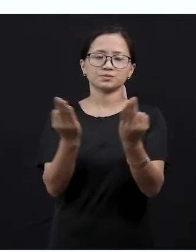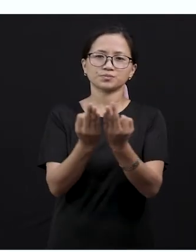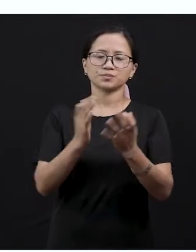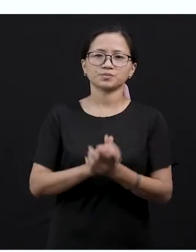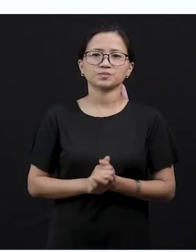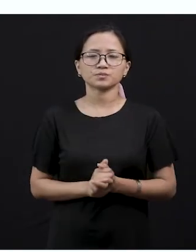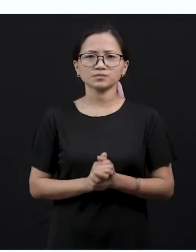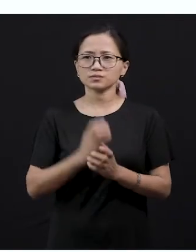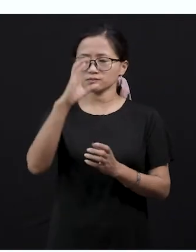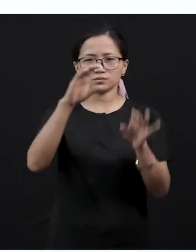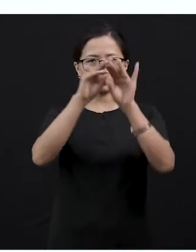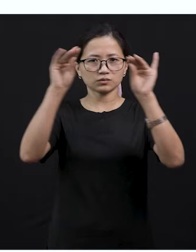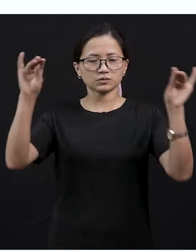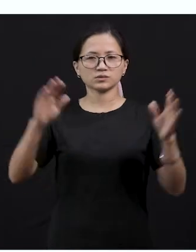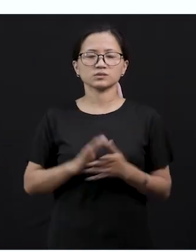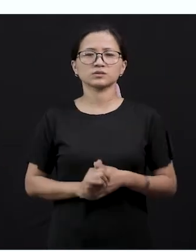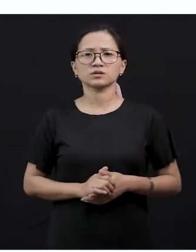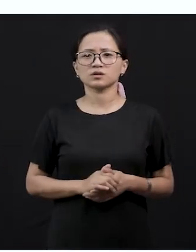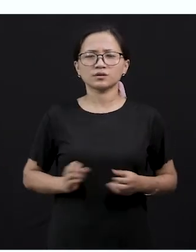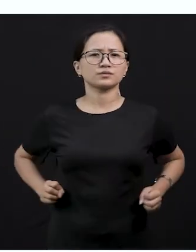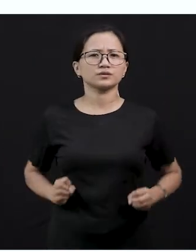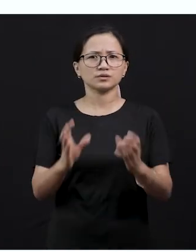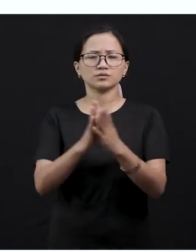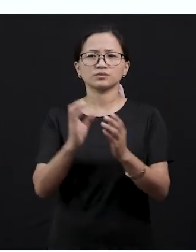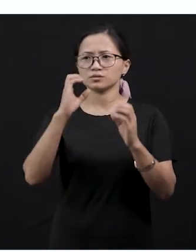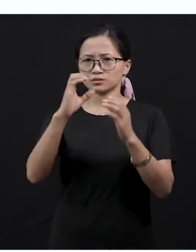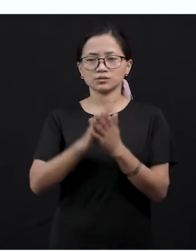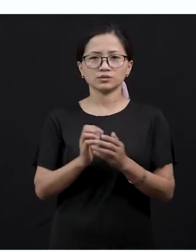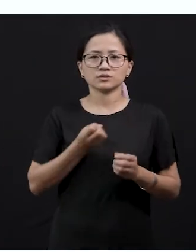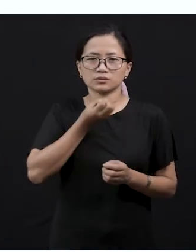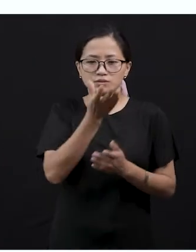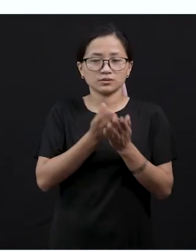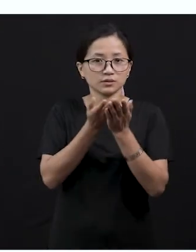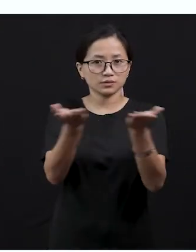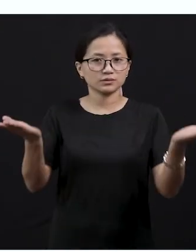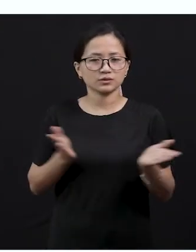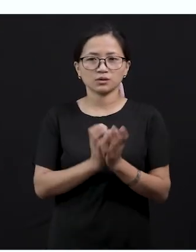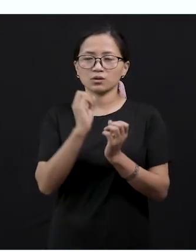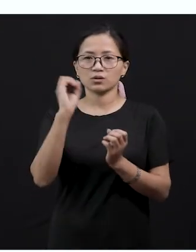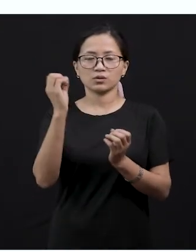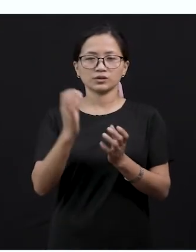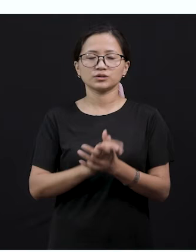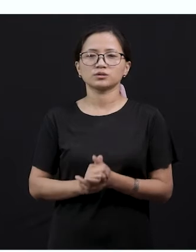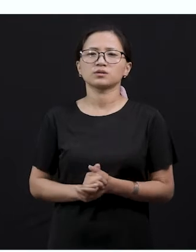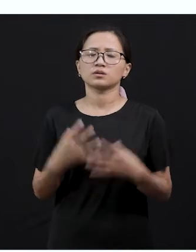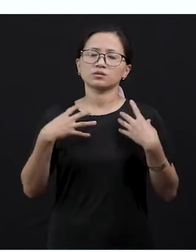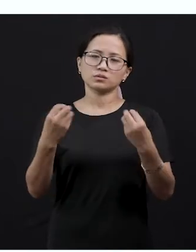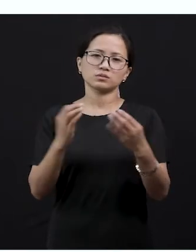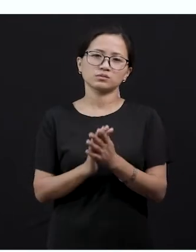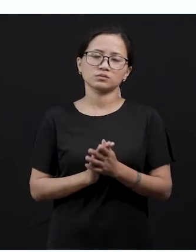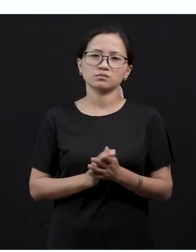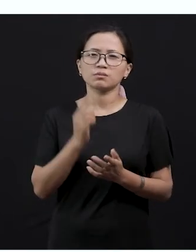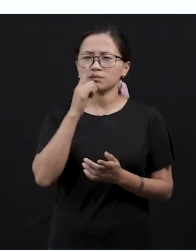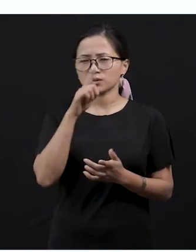It is Christmas, it is winter, and they are getting ready to celebrate the occasion, right? But mother does not want the girls to spend the